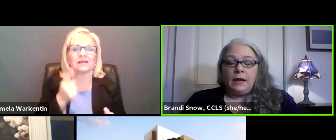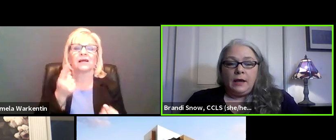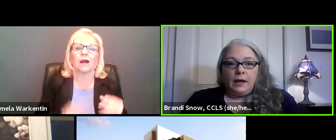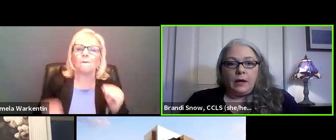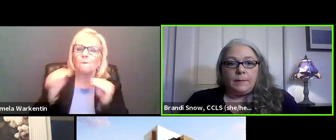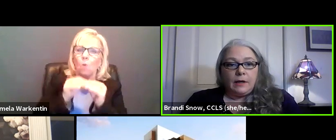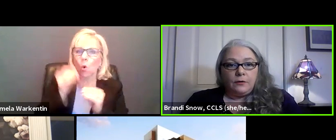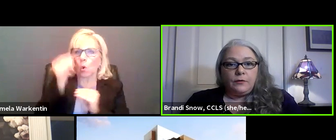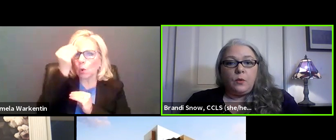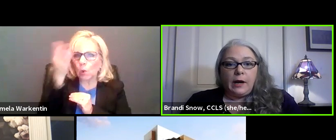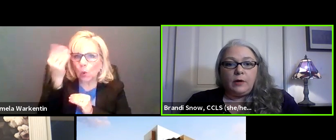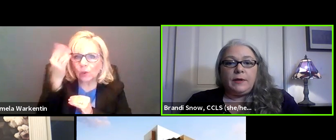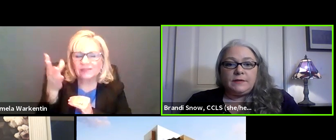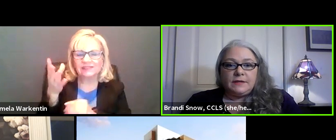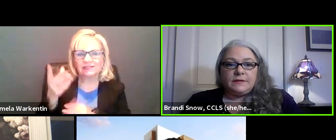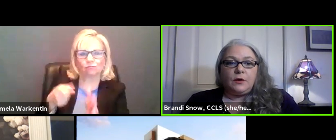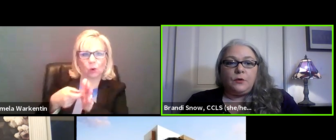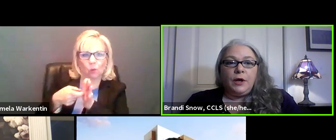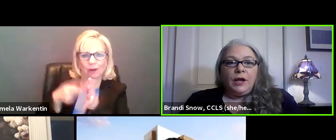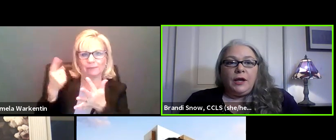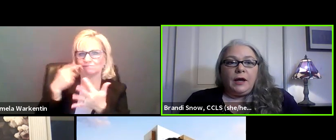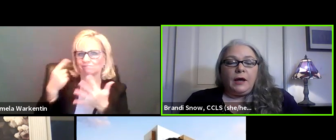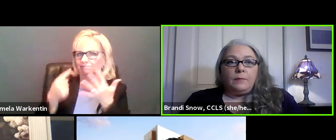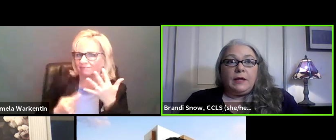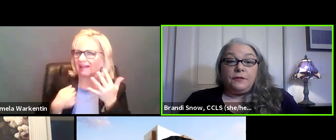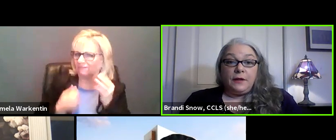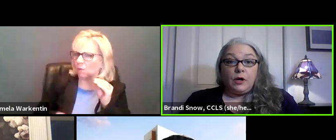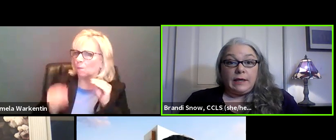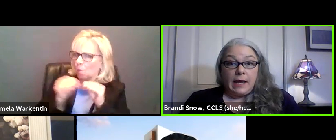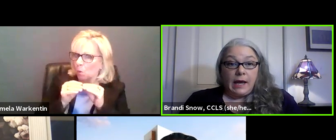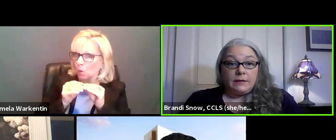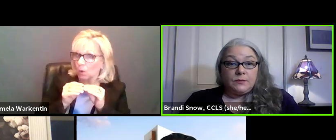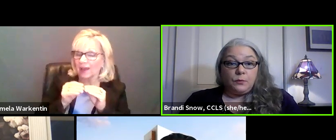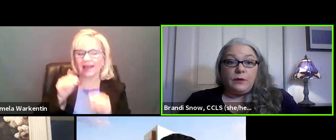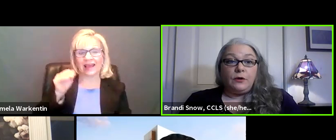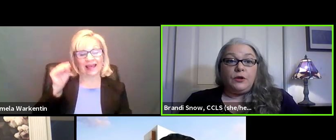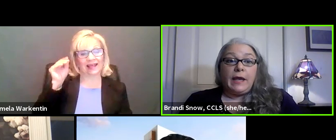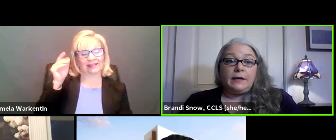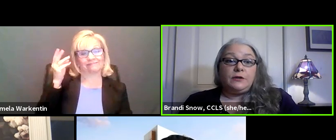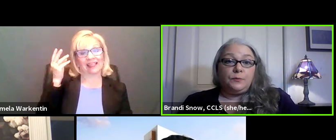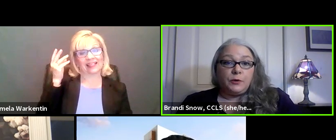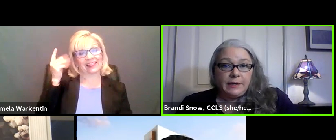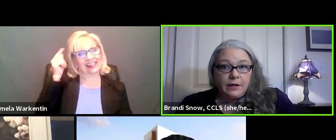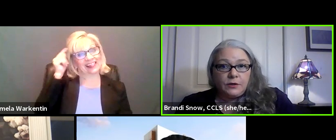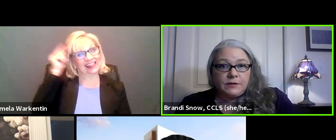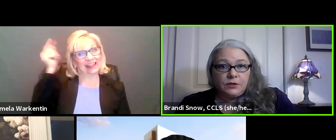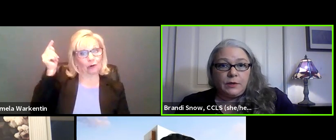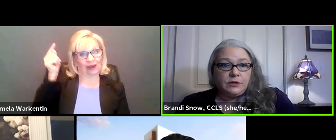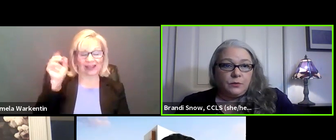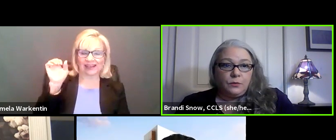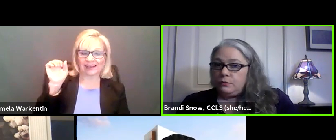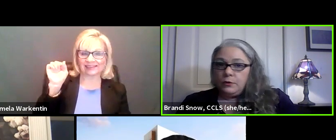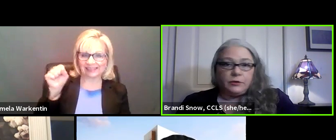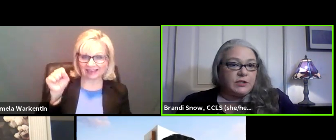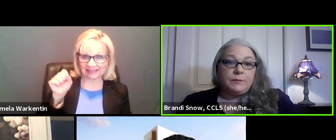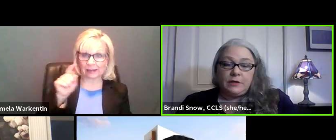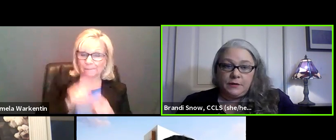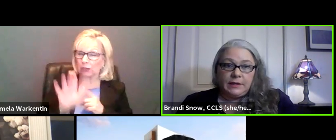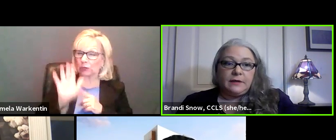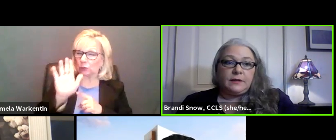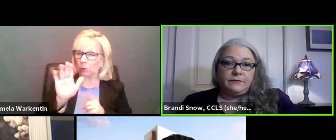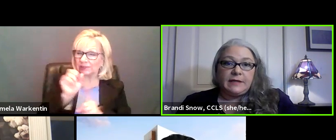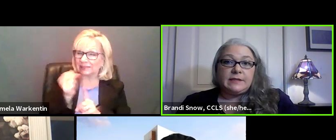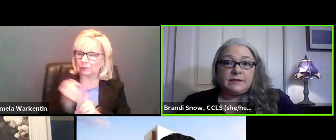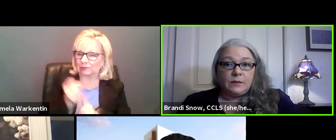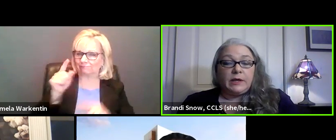requirements and other requirements. So in theory, yes, whether you can in your particular situation will just depend